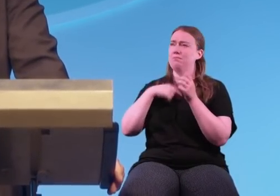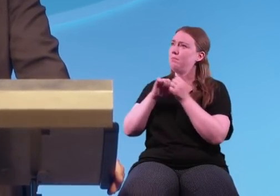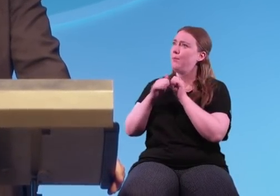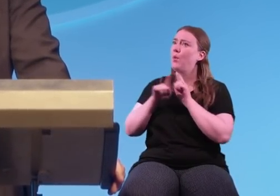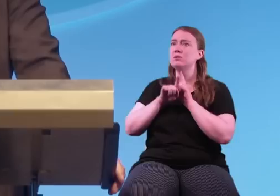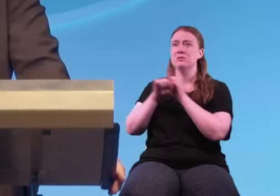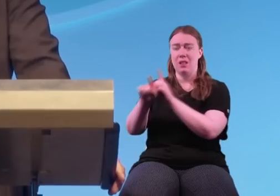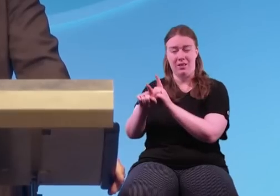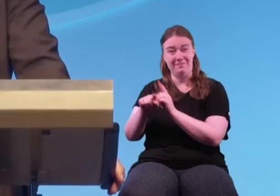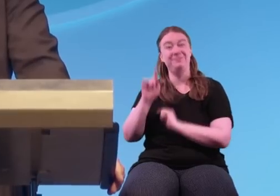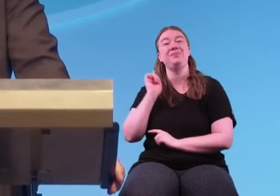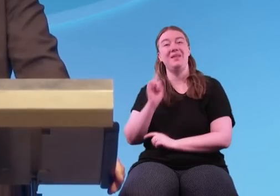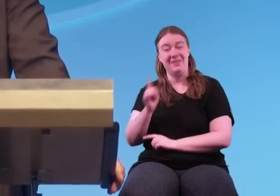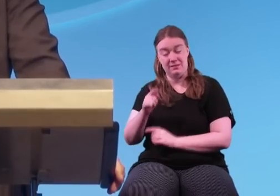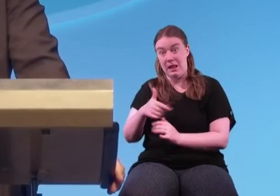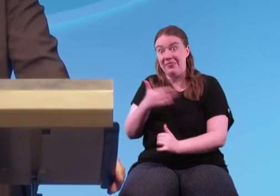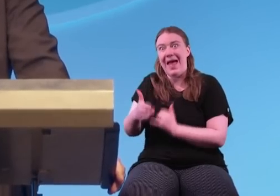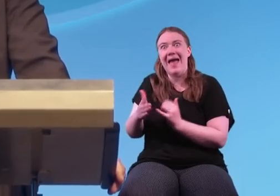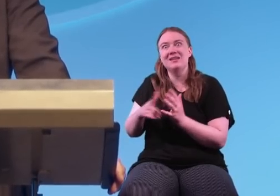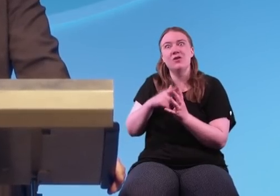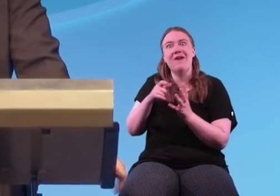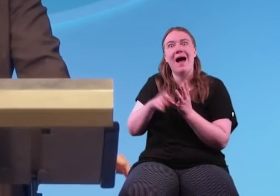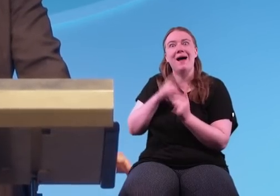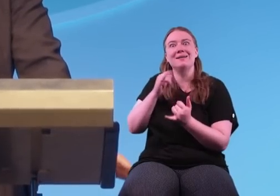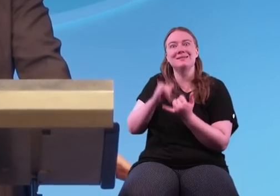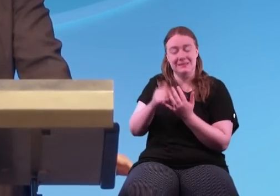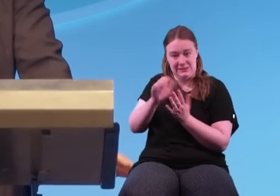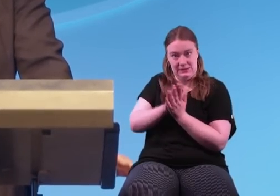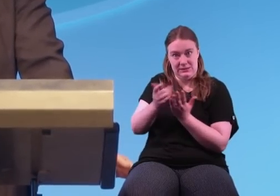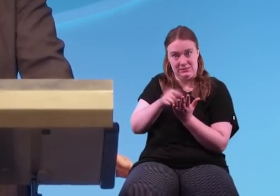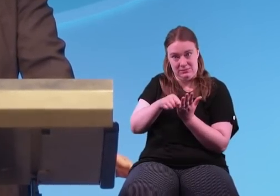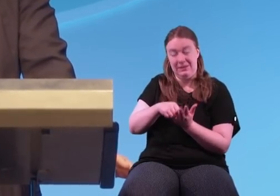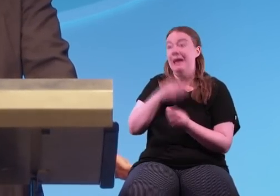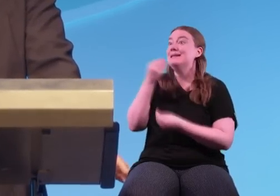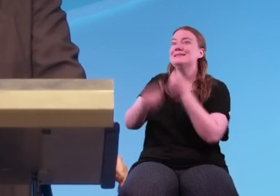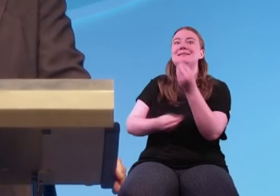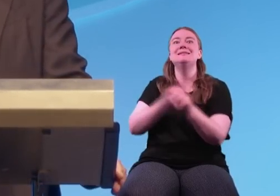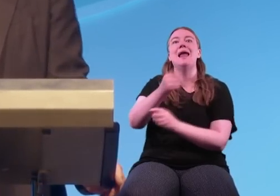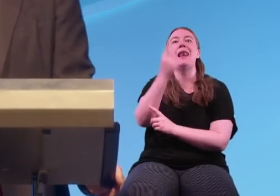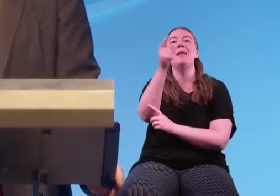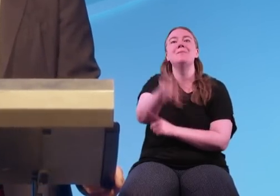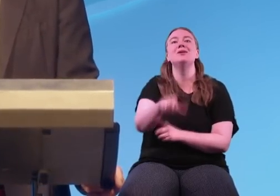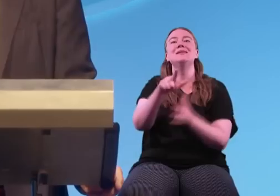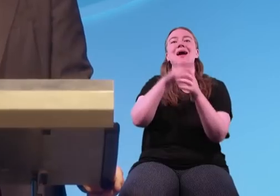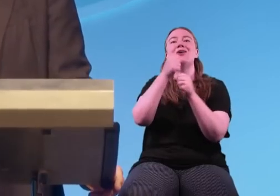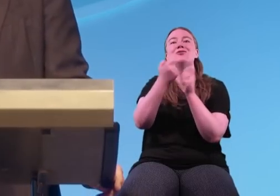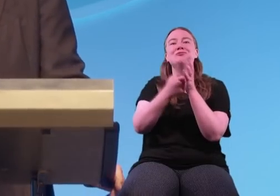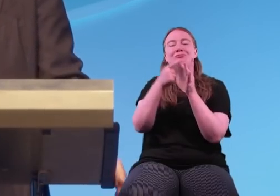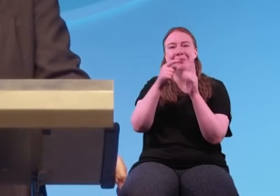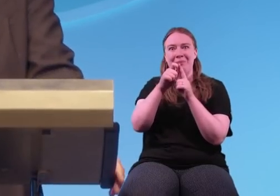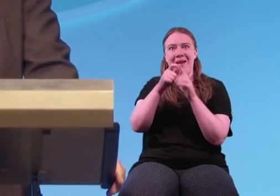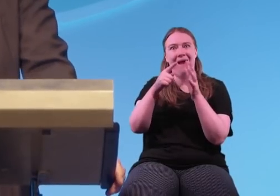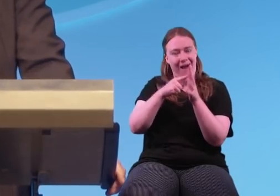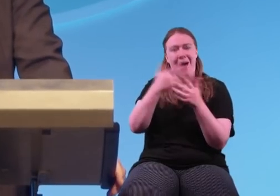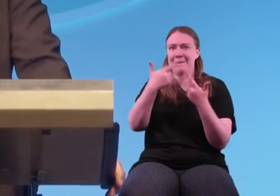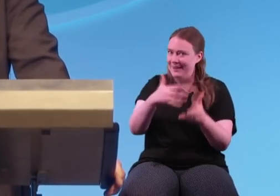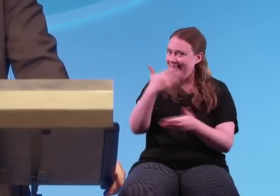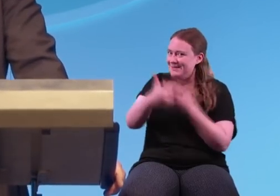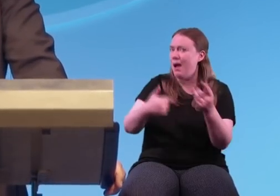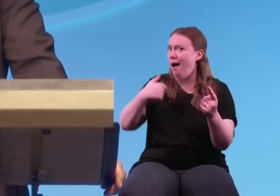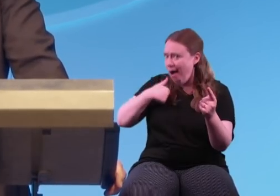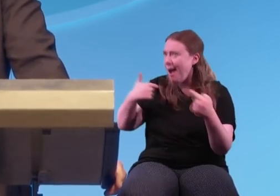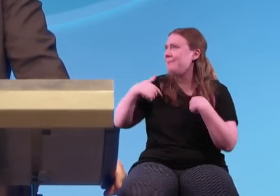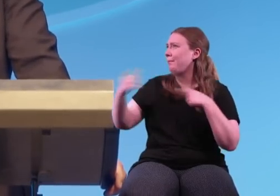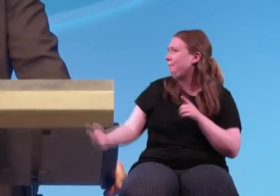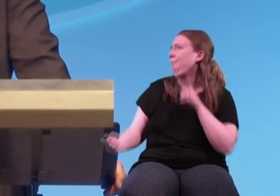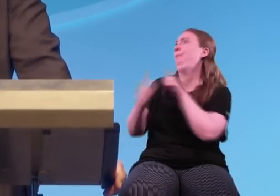final speeches at the end of Acts, telling Agrippa the story of how he had been encountered by Jesus on the road to